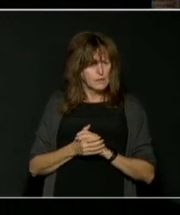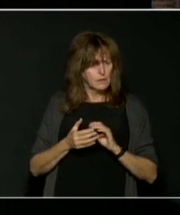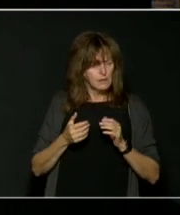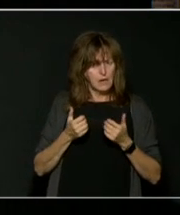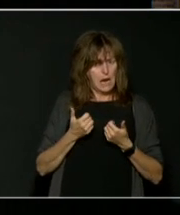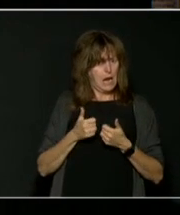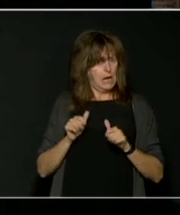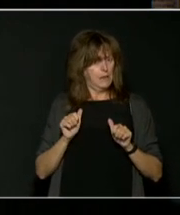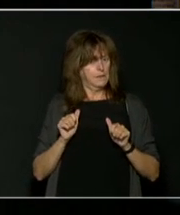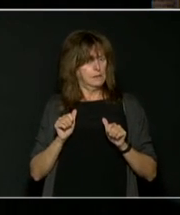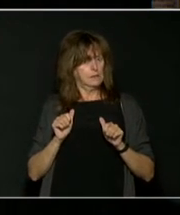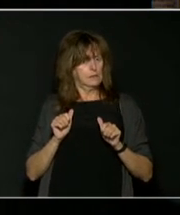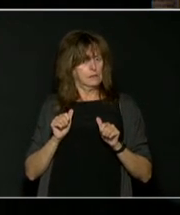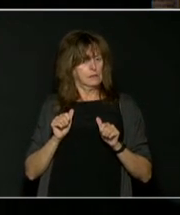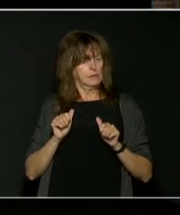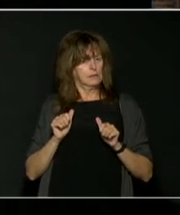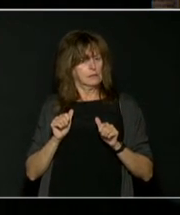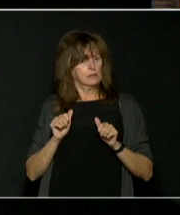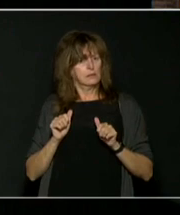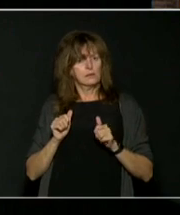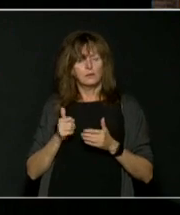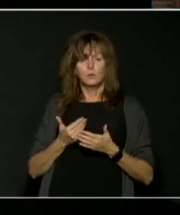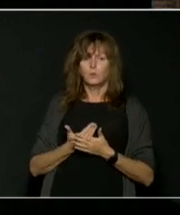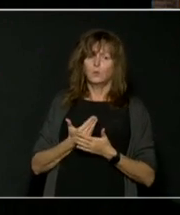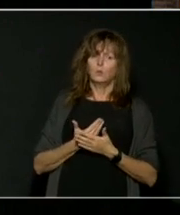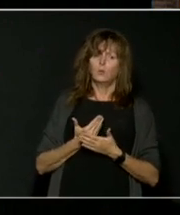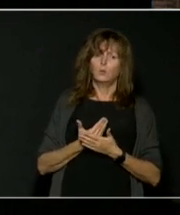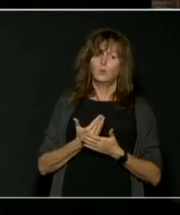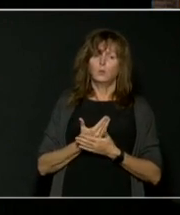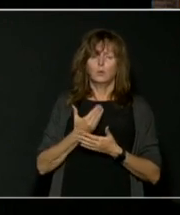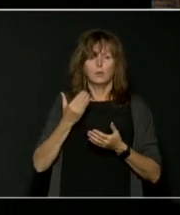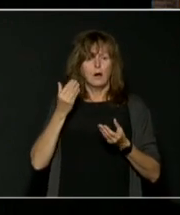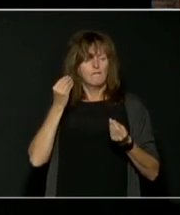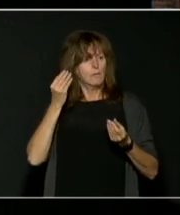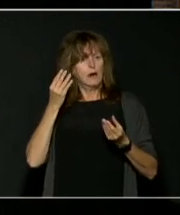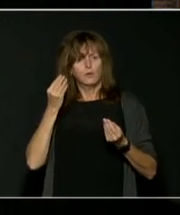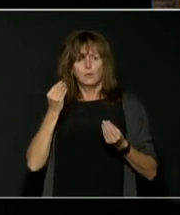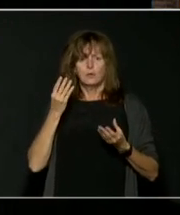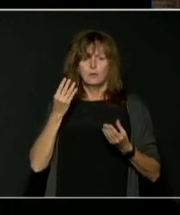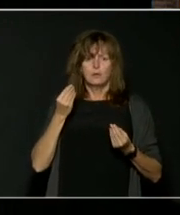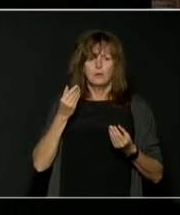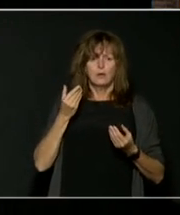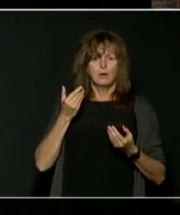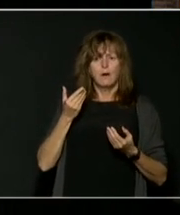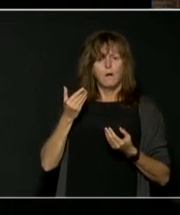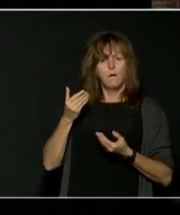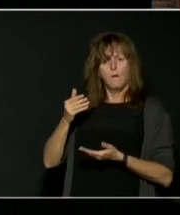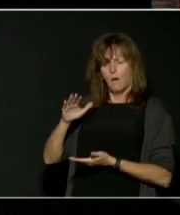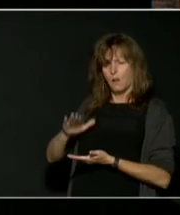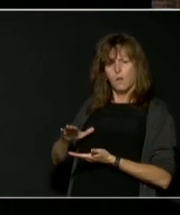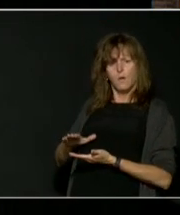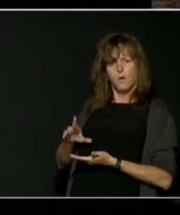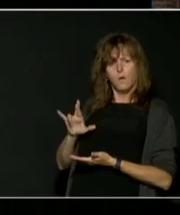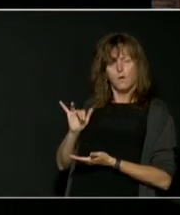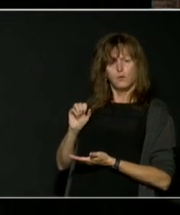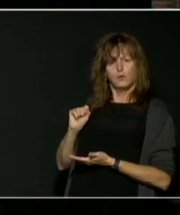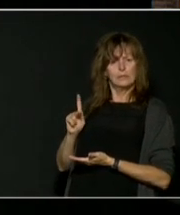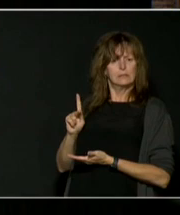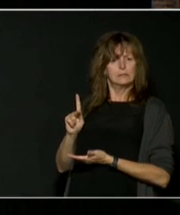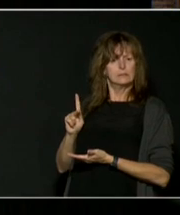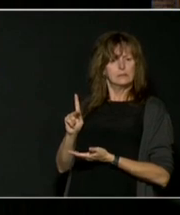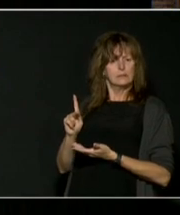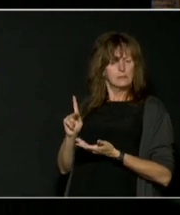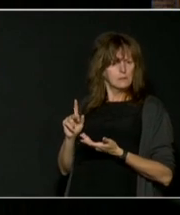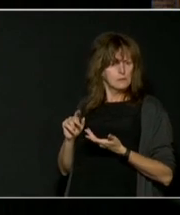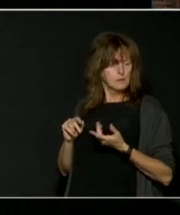are high or rather low-risk populations in terms of access to testing. Who is